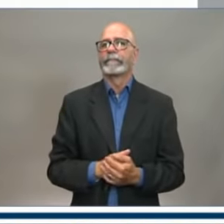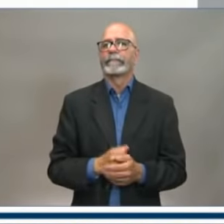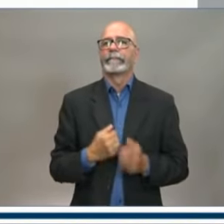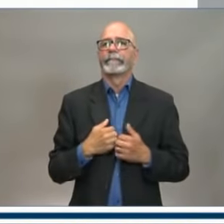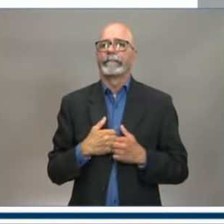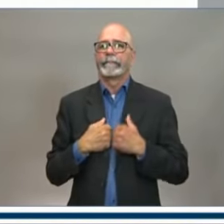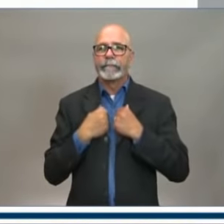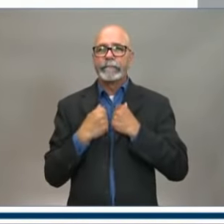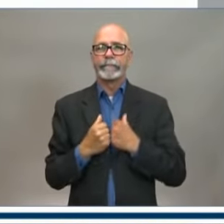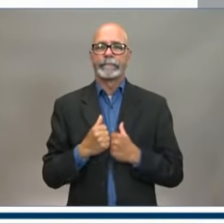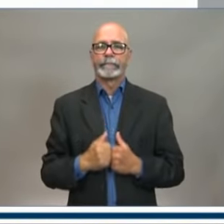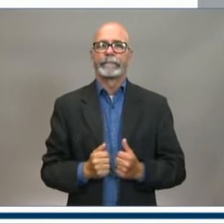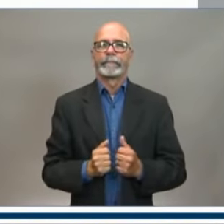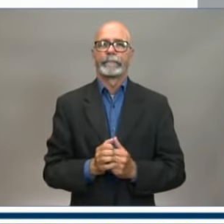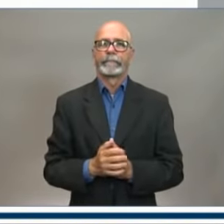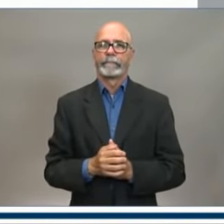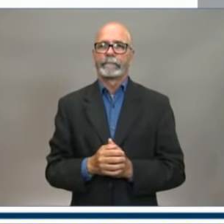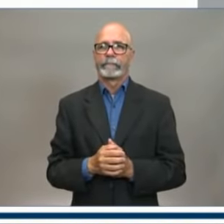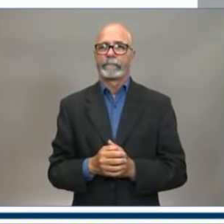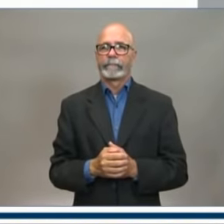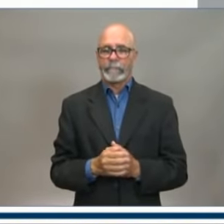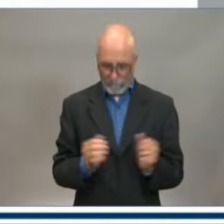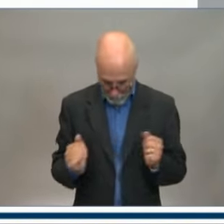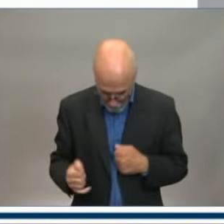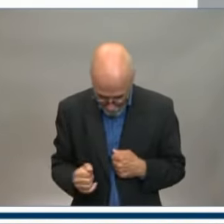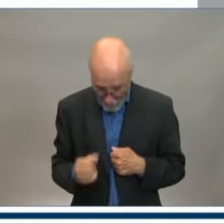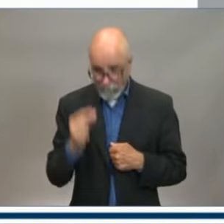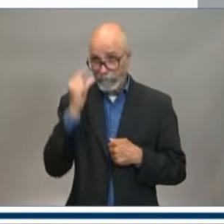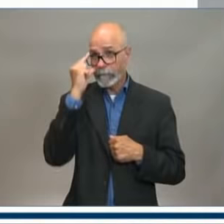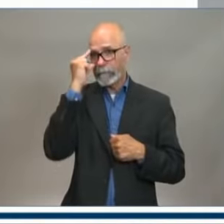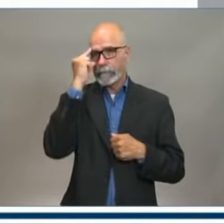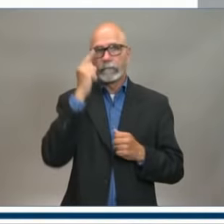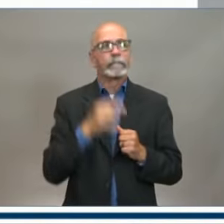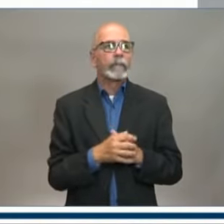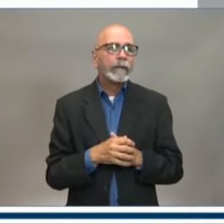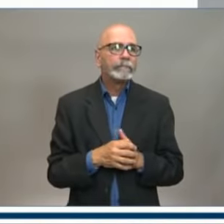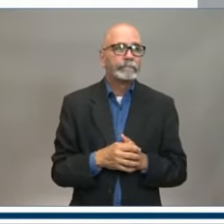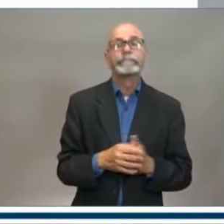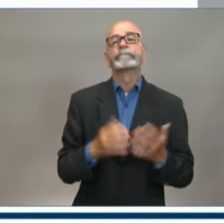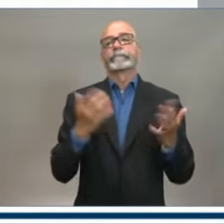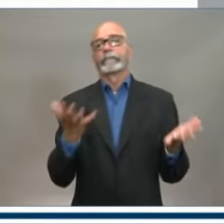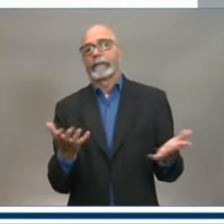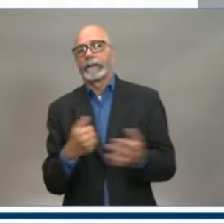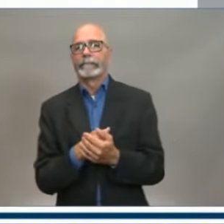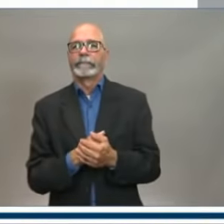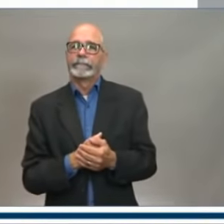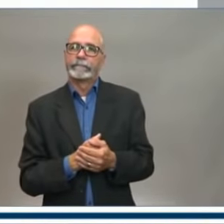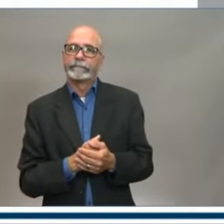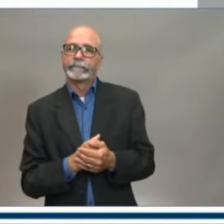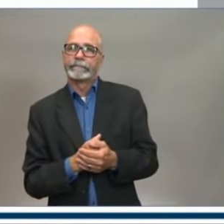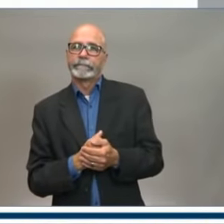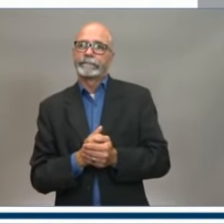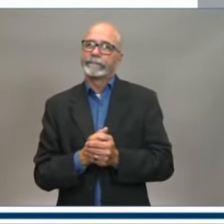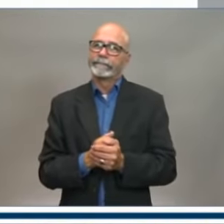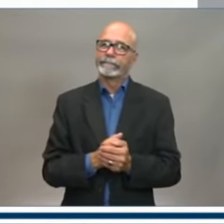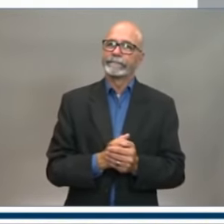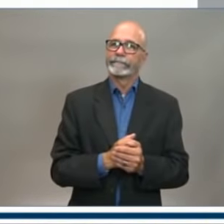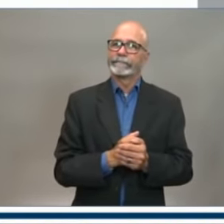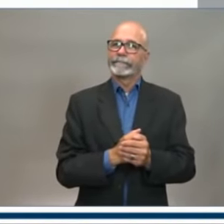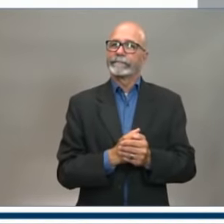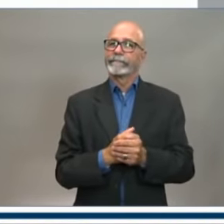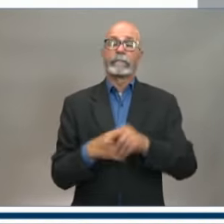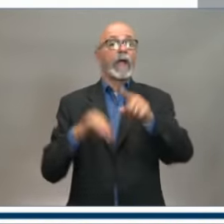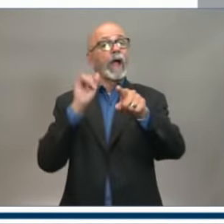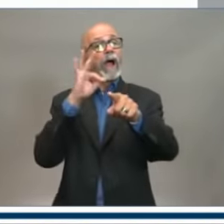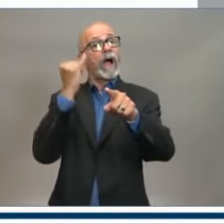spaces and retail and business places. And one of the critical things is that people need to understand that if you're not feeling